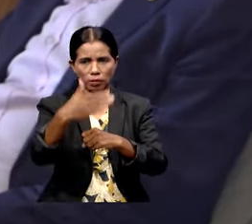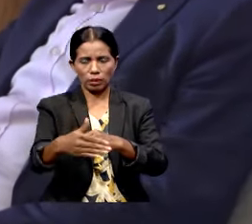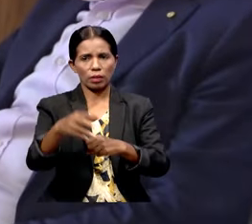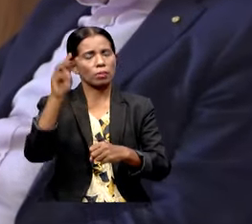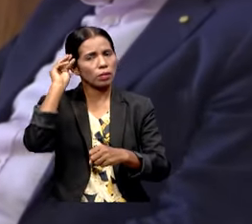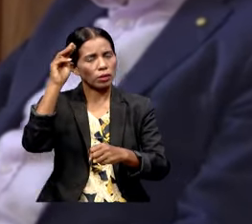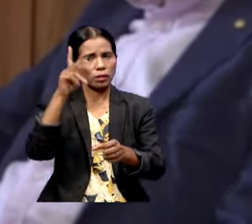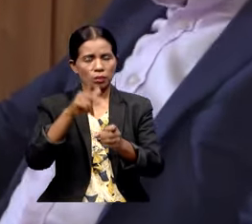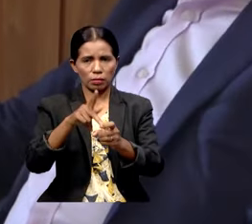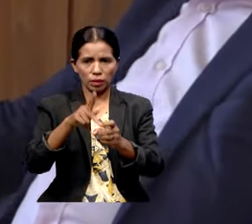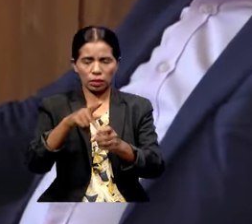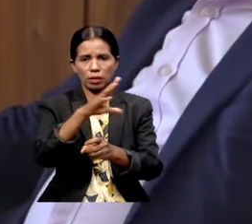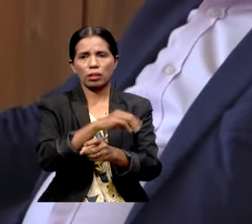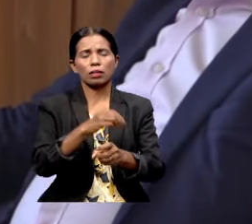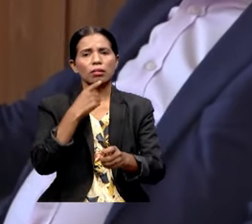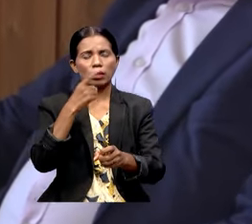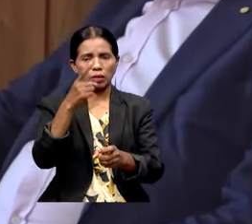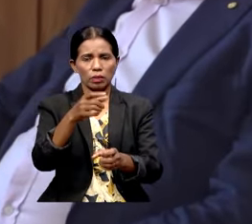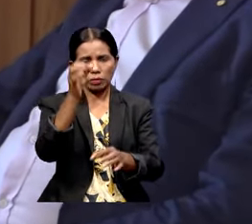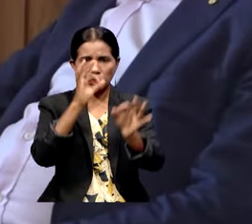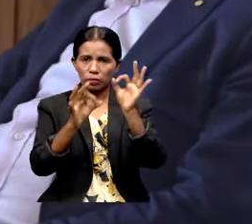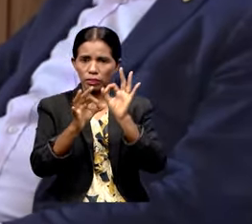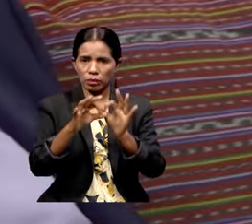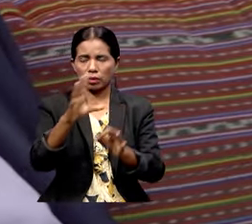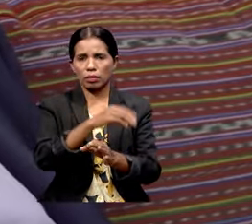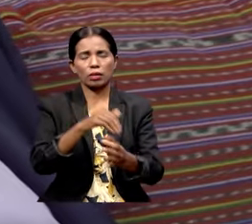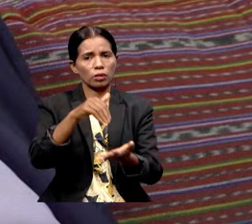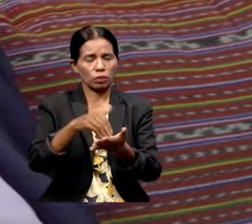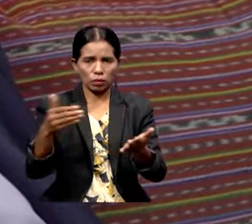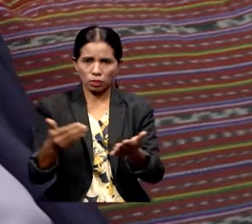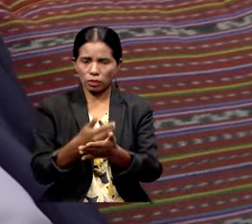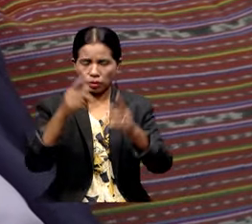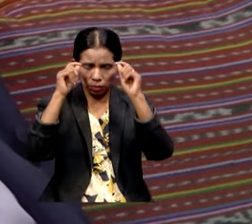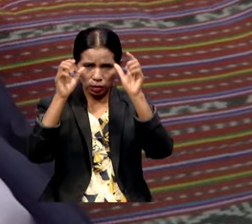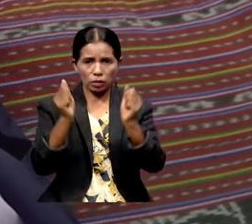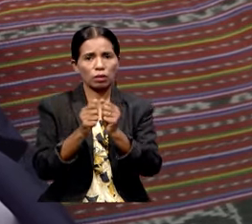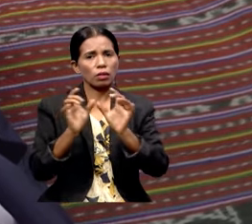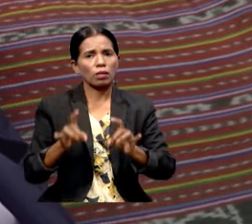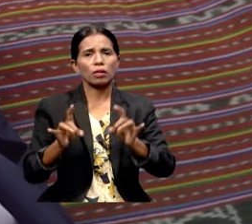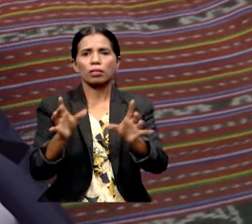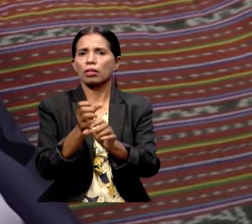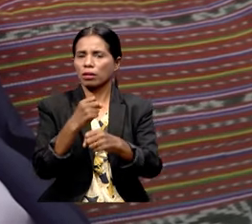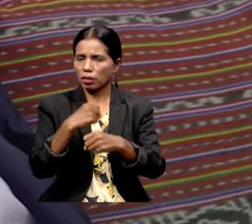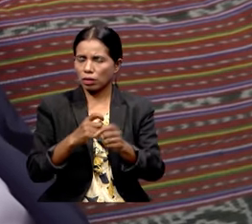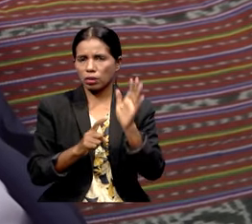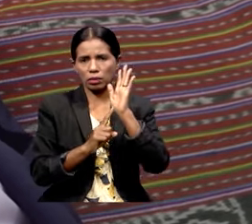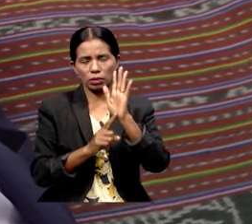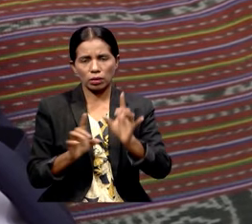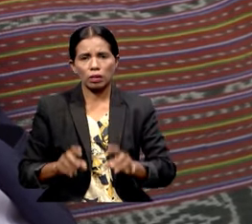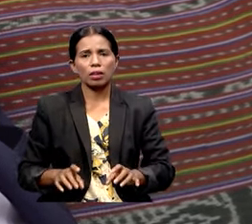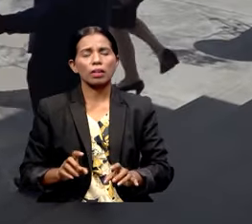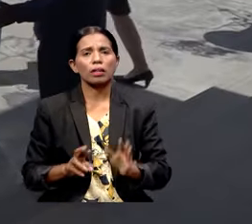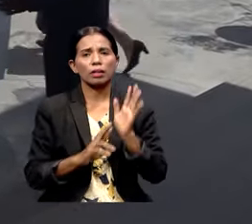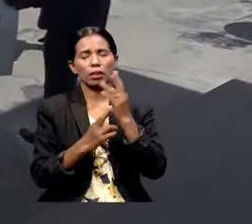ministro petróleo e recursos minerais garanti estudo viabilidade do foun nebe Timor-Leste ho Austrália halo se ha tudo resultado viável ho